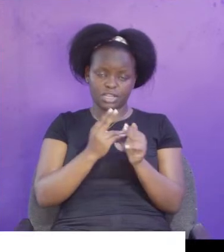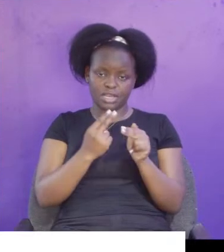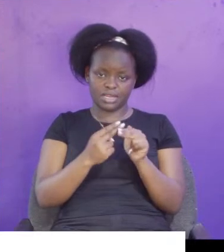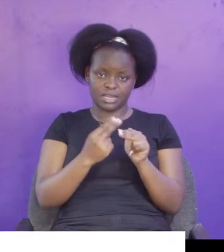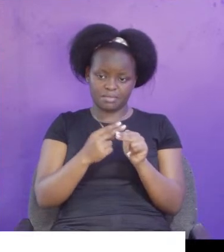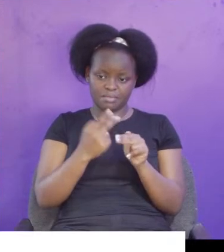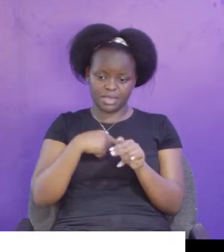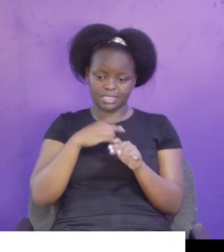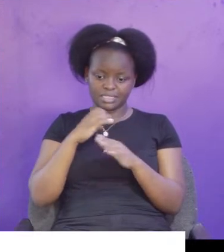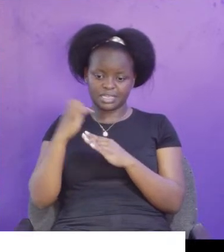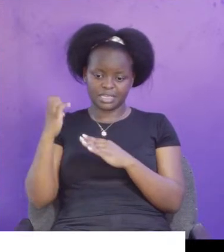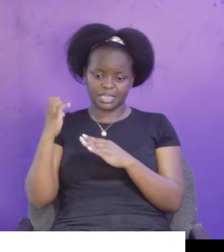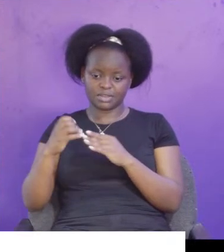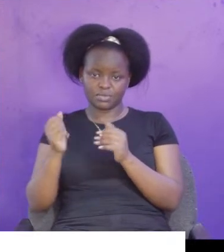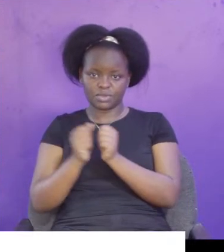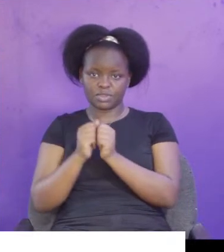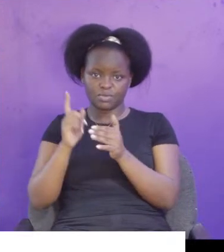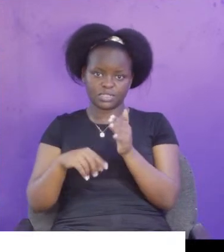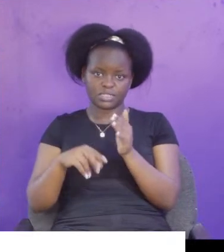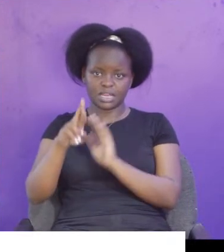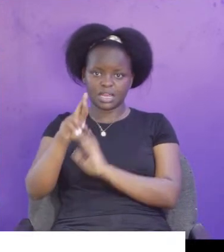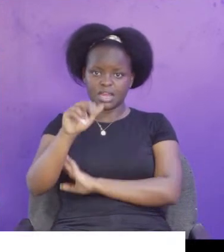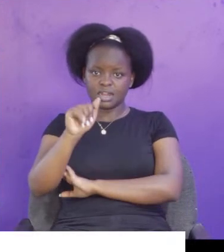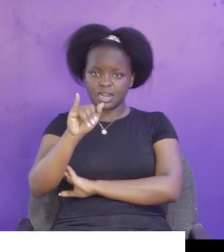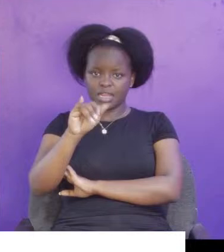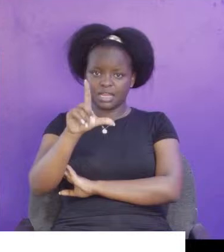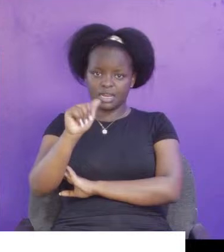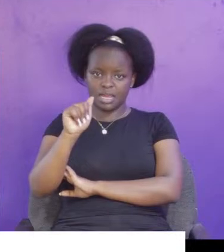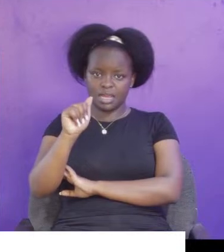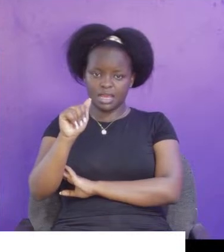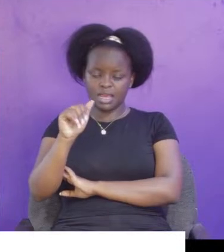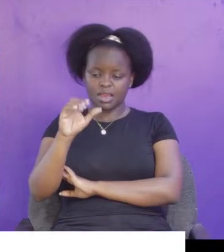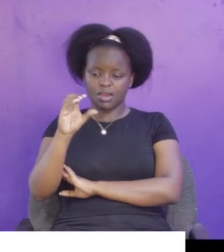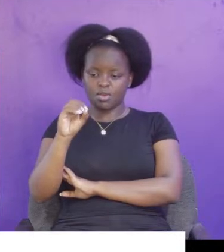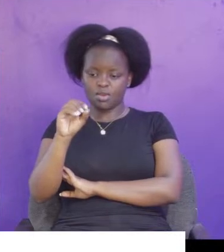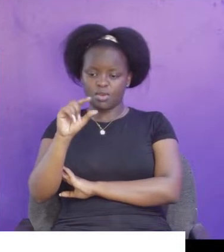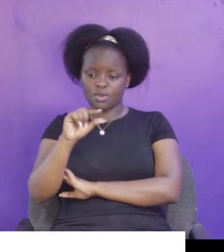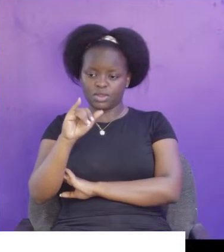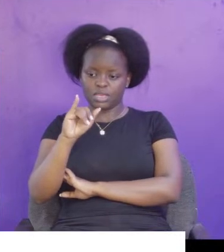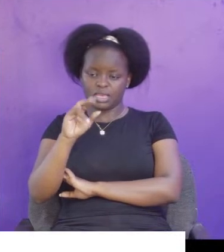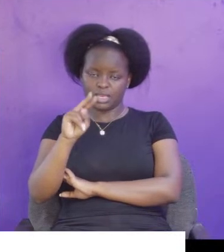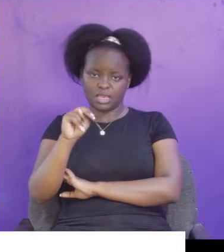Raila Oginga Odinga.